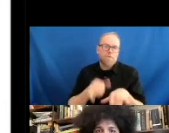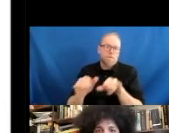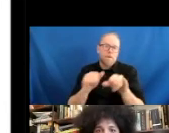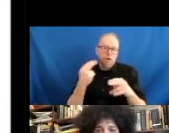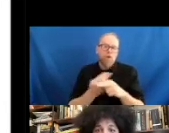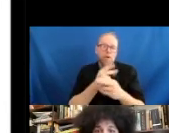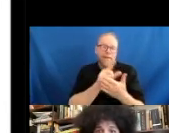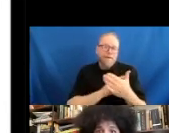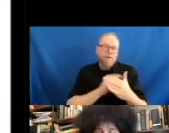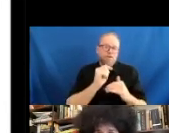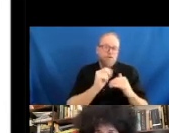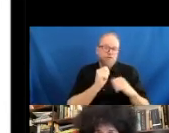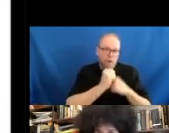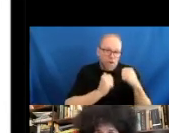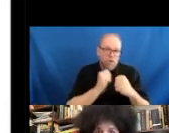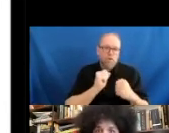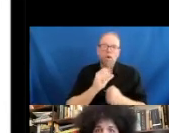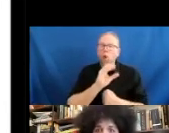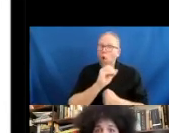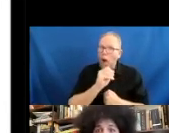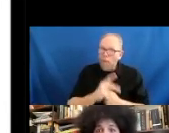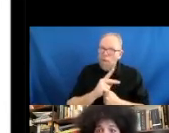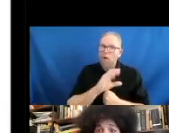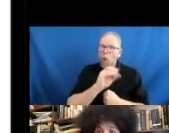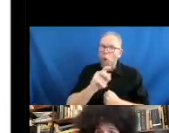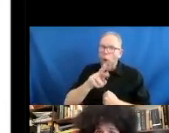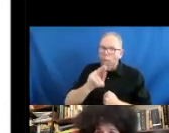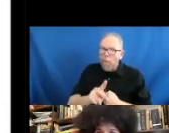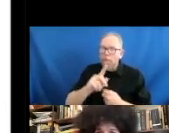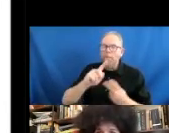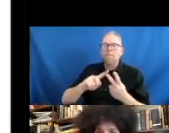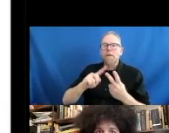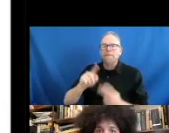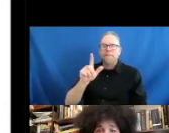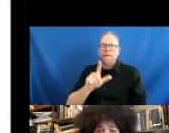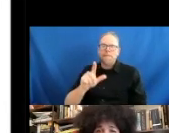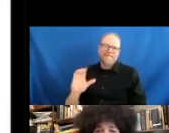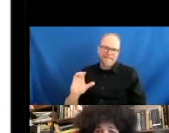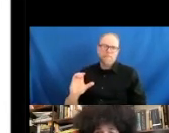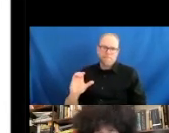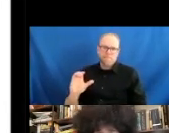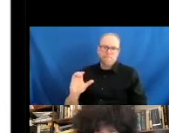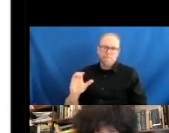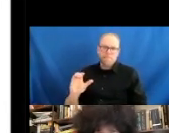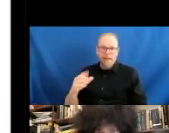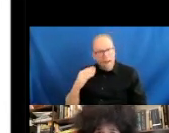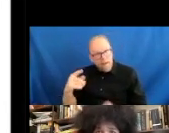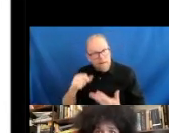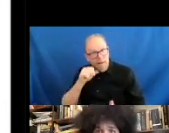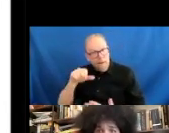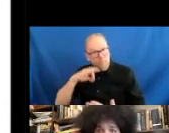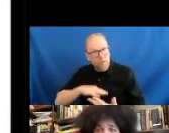structures include cooperative corporations and limited liability corporations, and even nonprofits, which